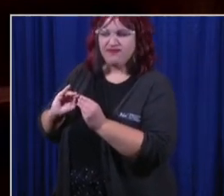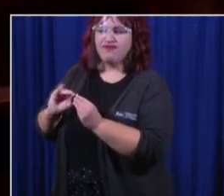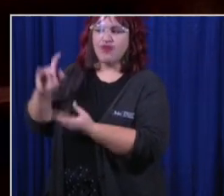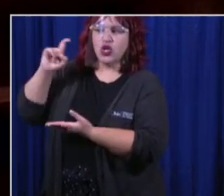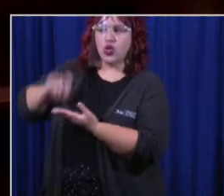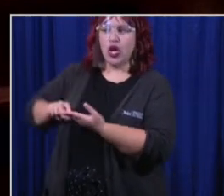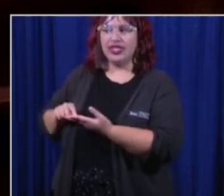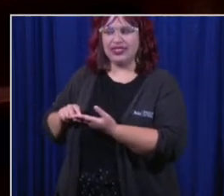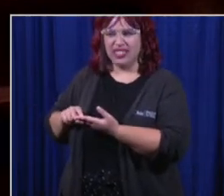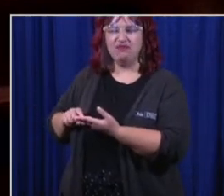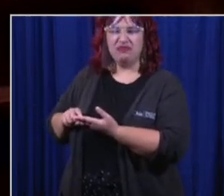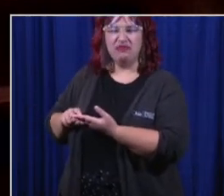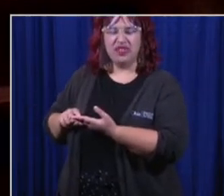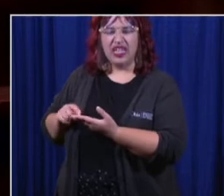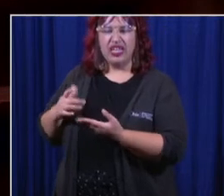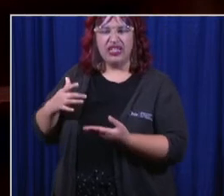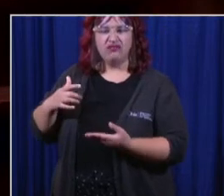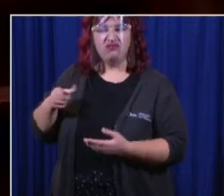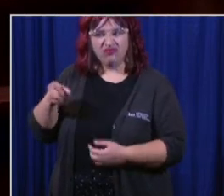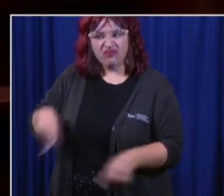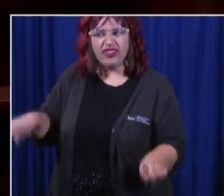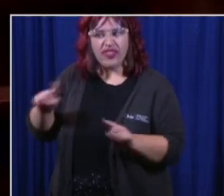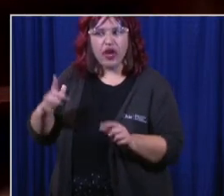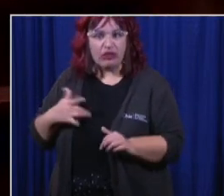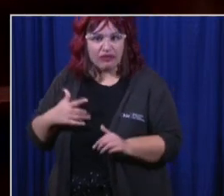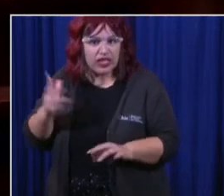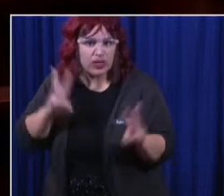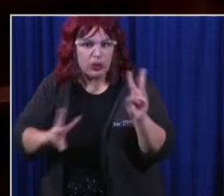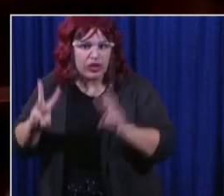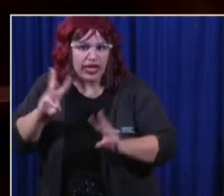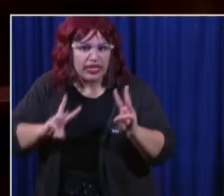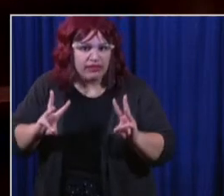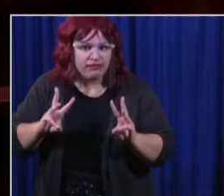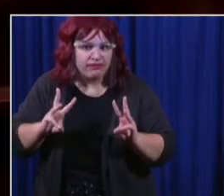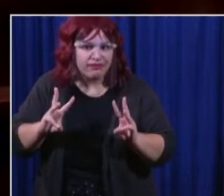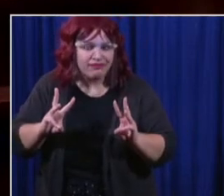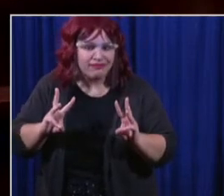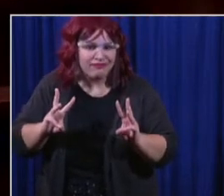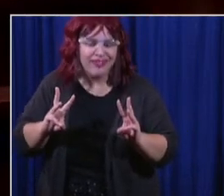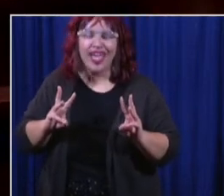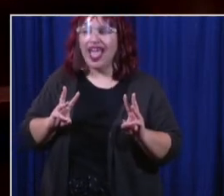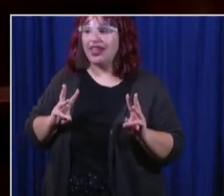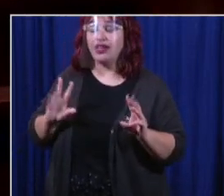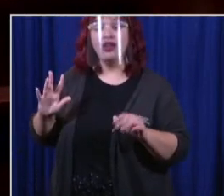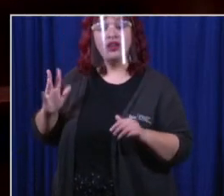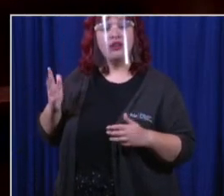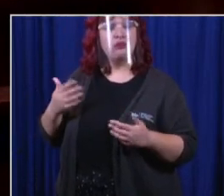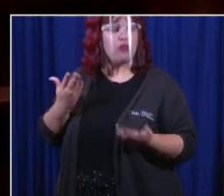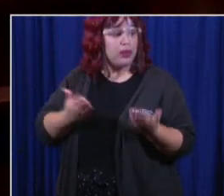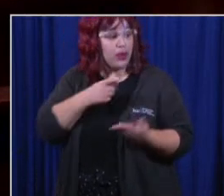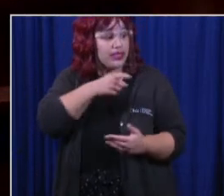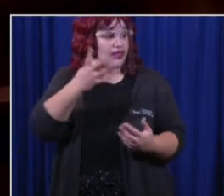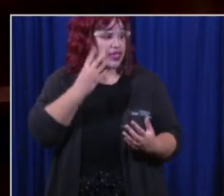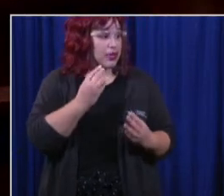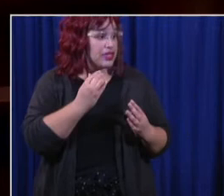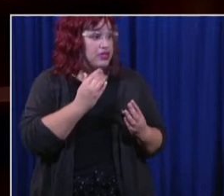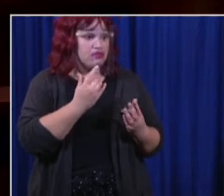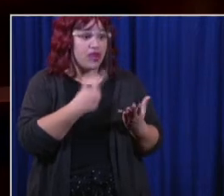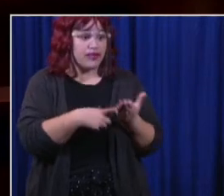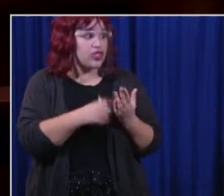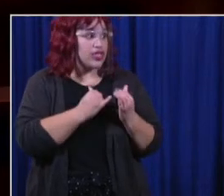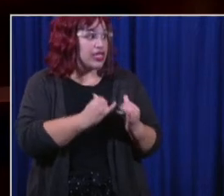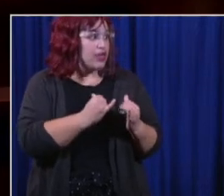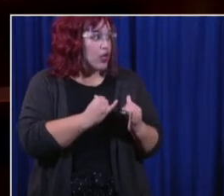and some of you, we've had these discussions, it seemed maybe kind of a 4 to 6 week out problem where we would